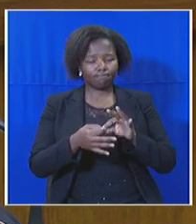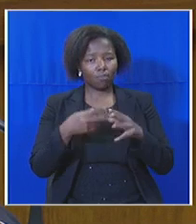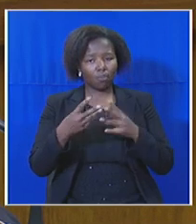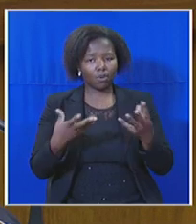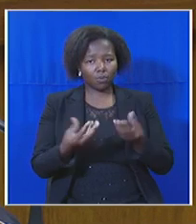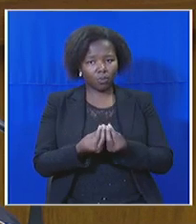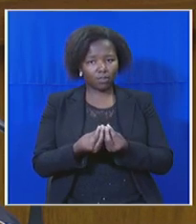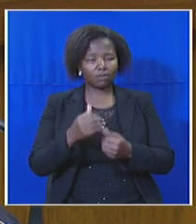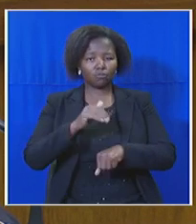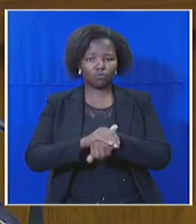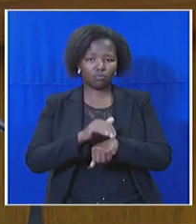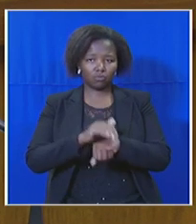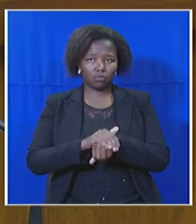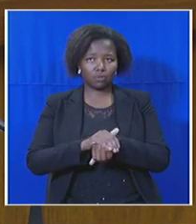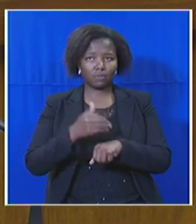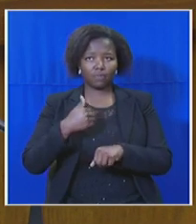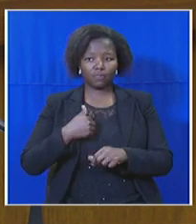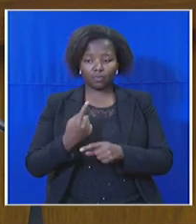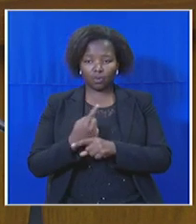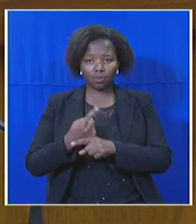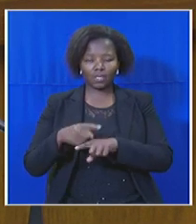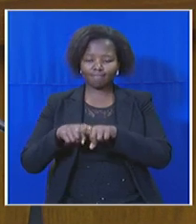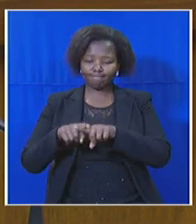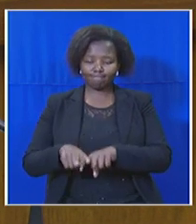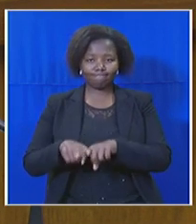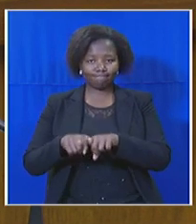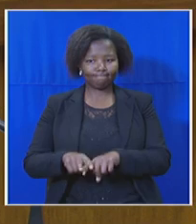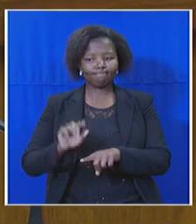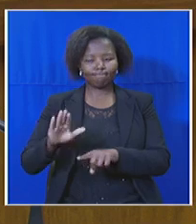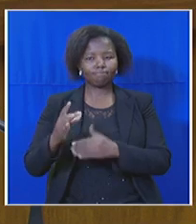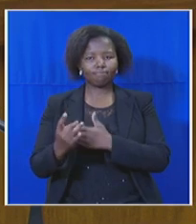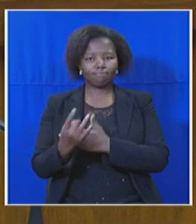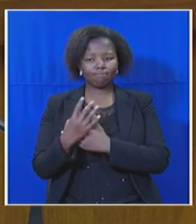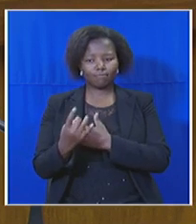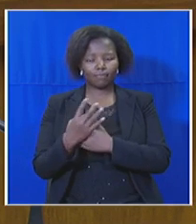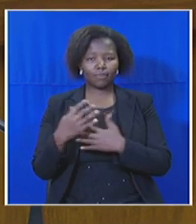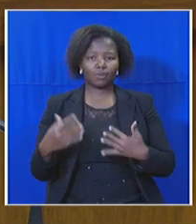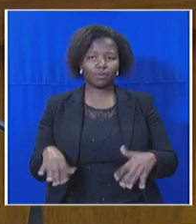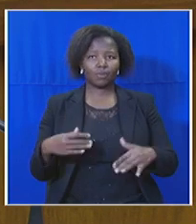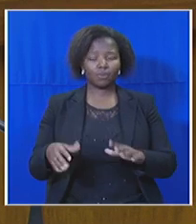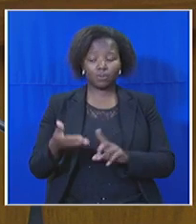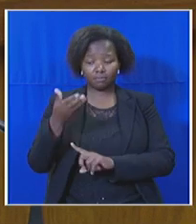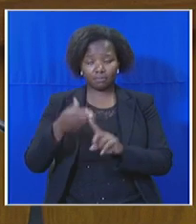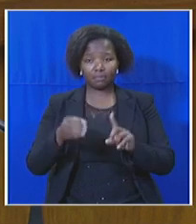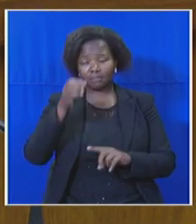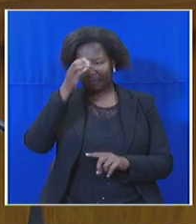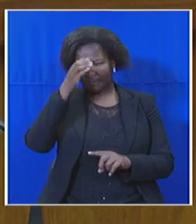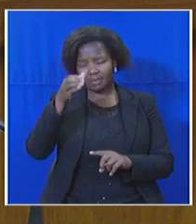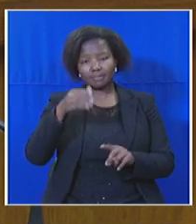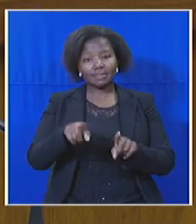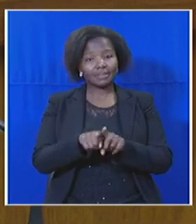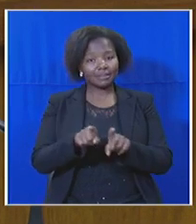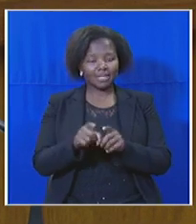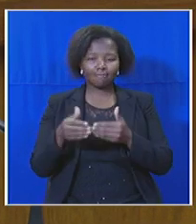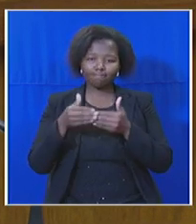one we could always rely on for advice. He was intelligent and caring with